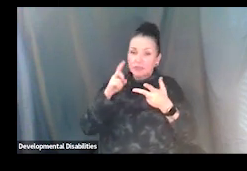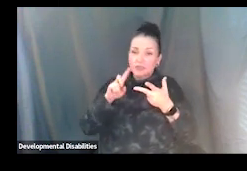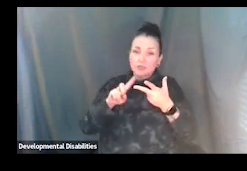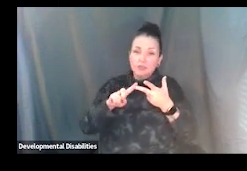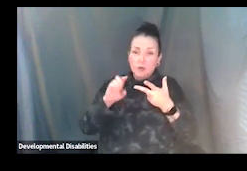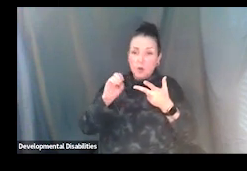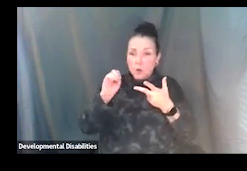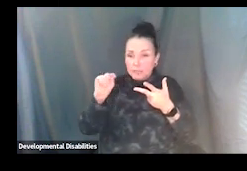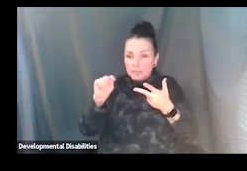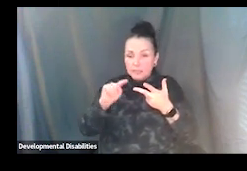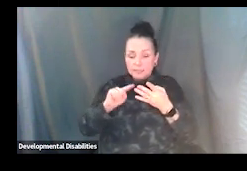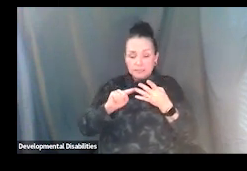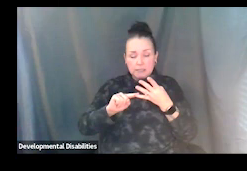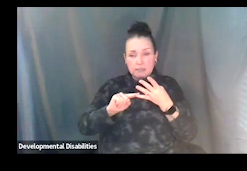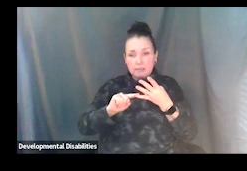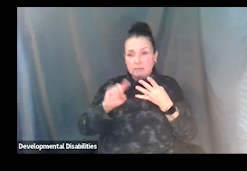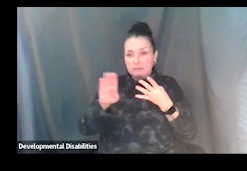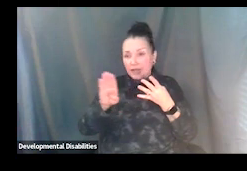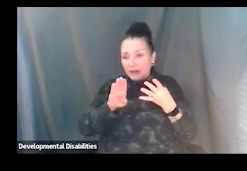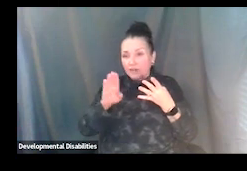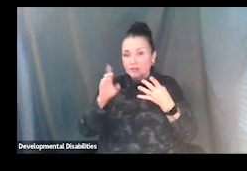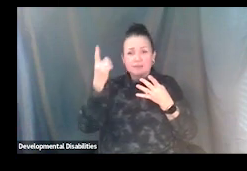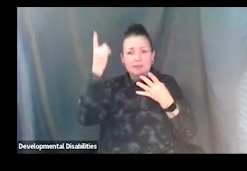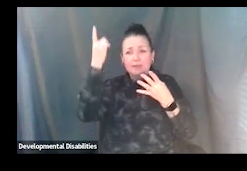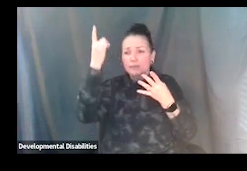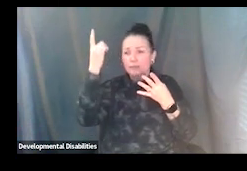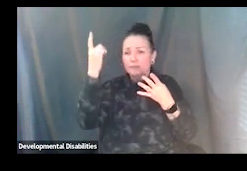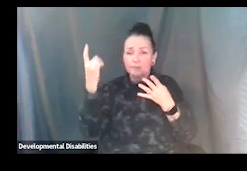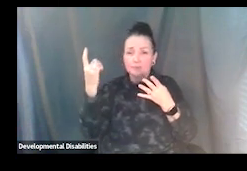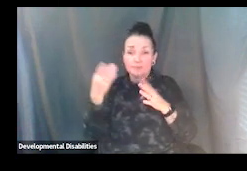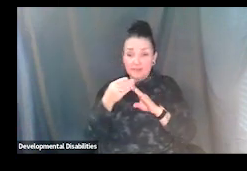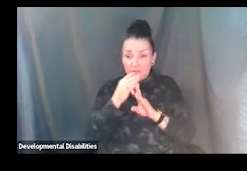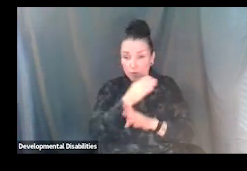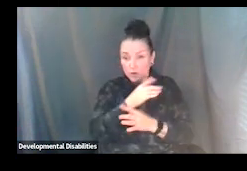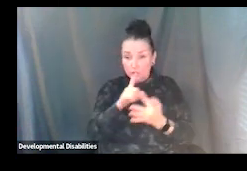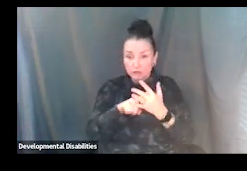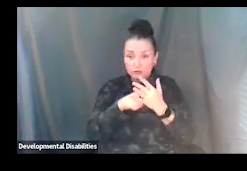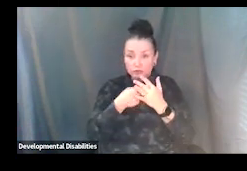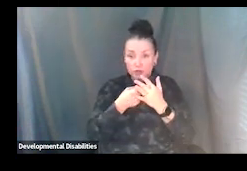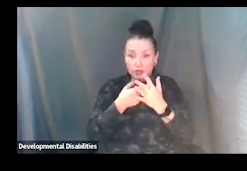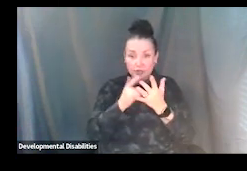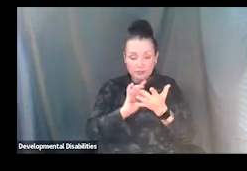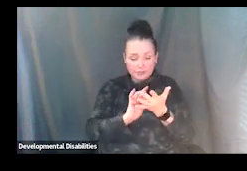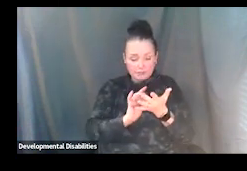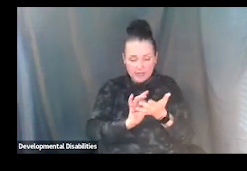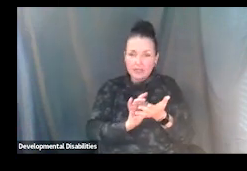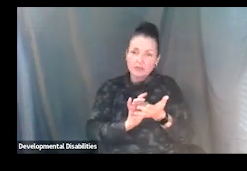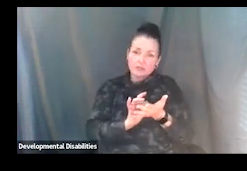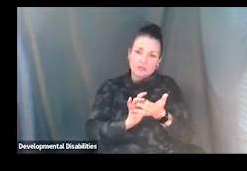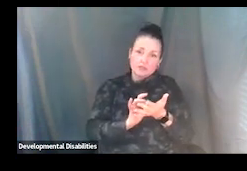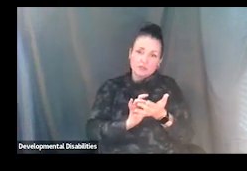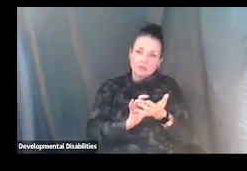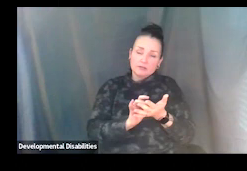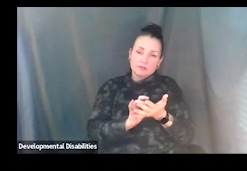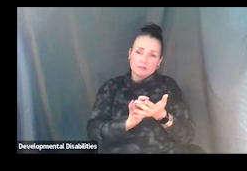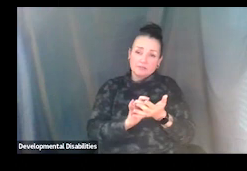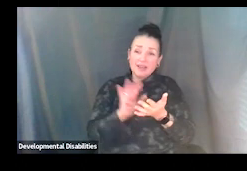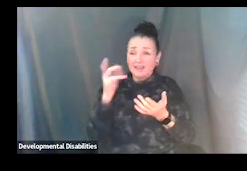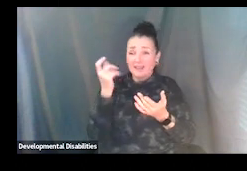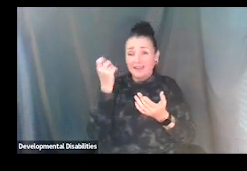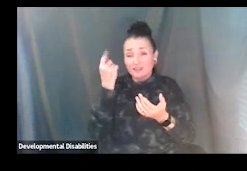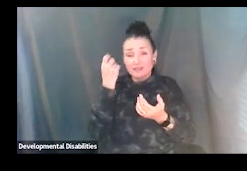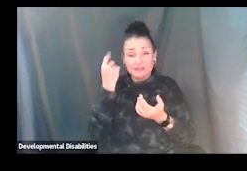out in the community, I don't want to say that's impossible, but I think it's an asymptote approaching, you know, impossibility. I think it's just remarkably difficult to